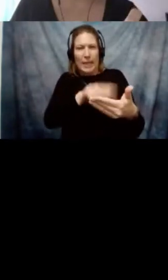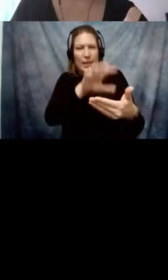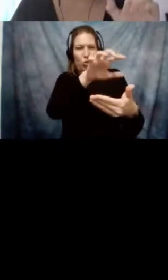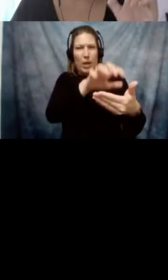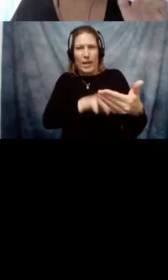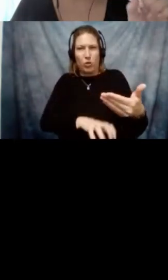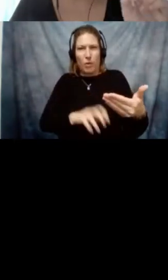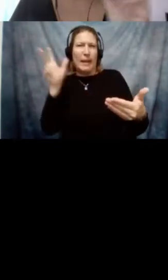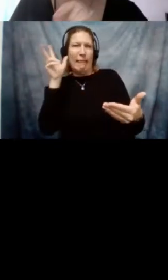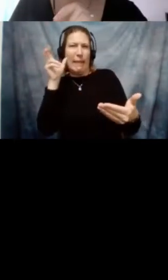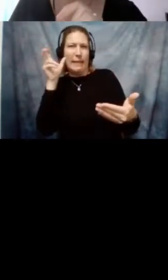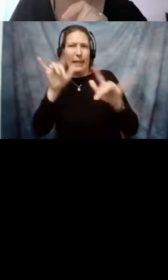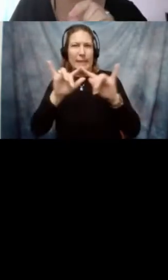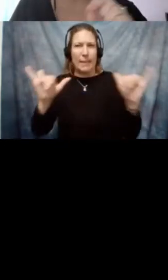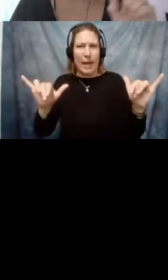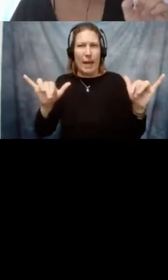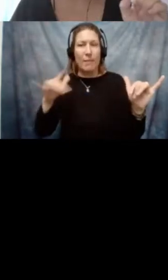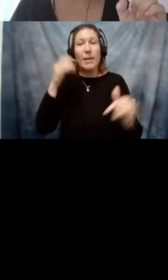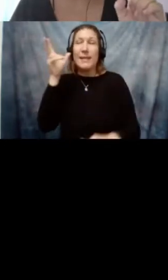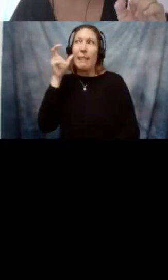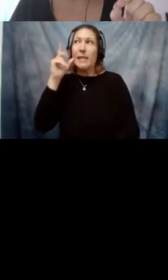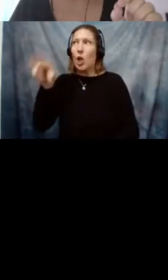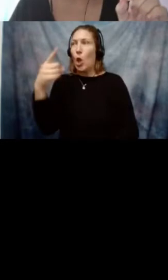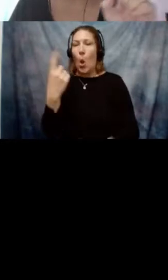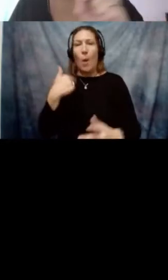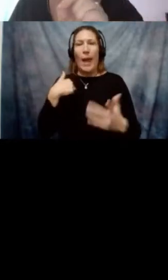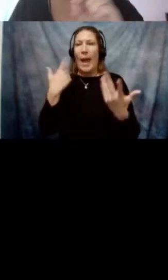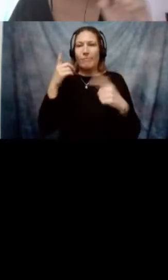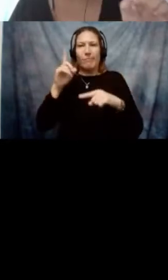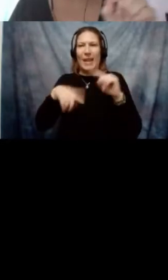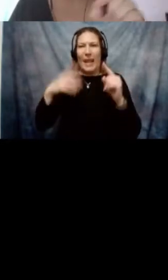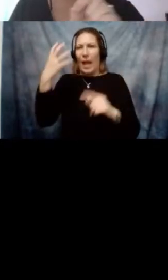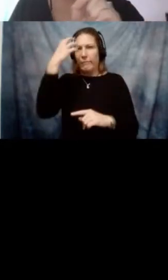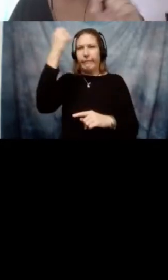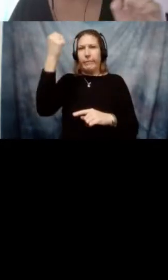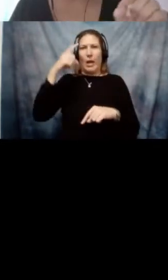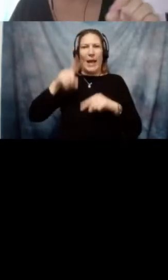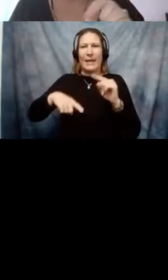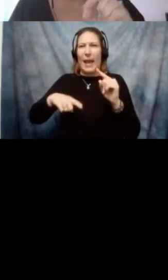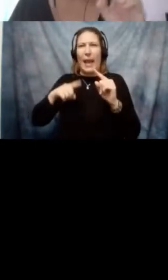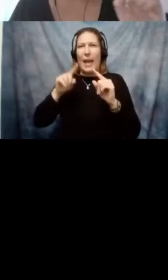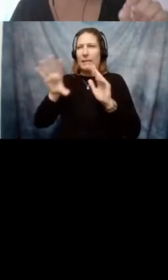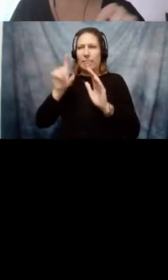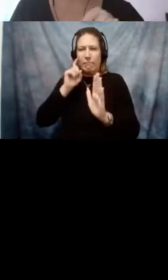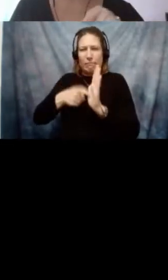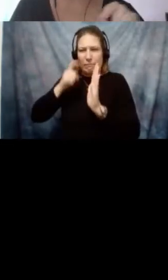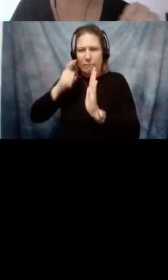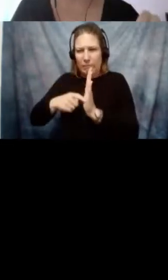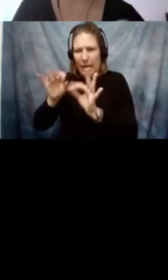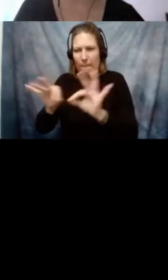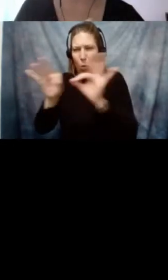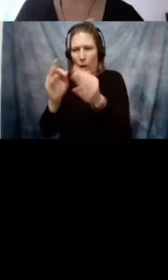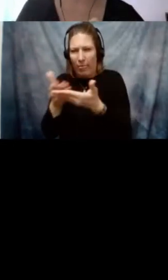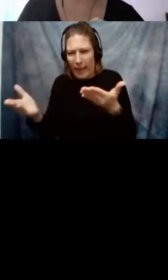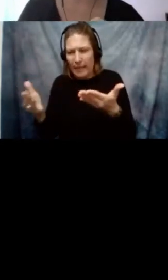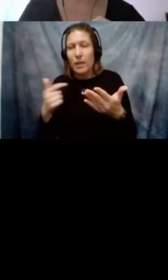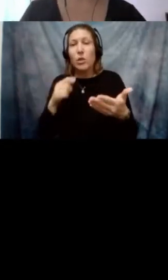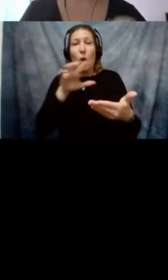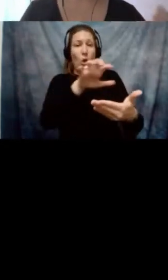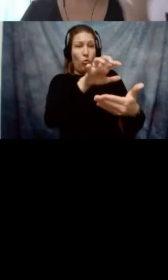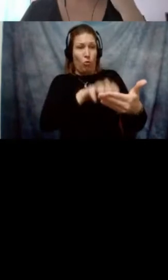me to actually learn something. It was easier for me to take that and highlight pieces that came out of it for me to retain information that way. So